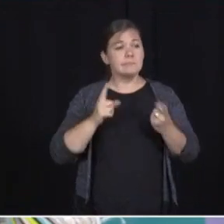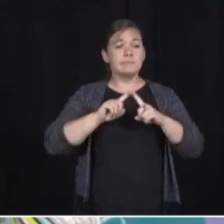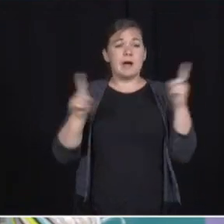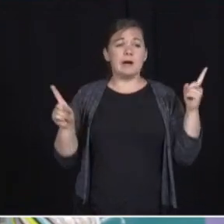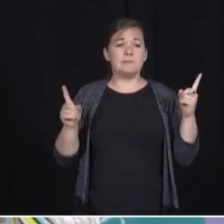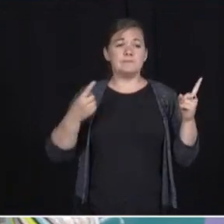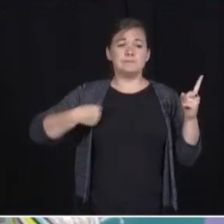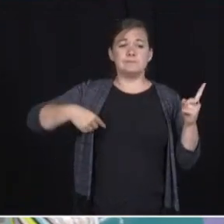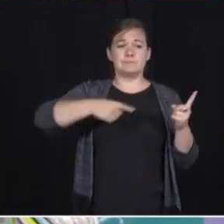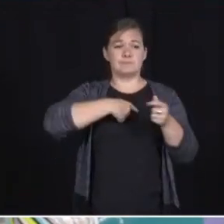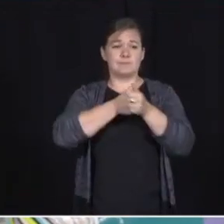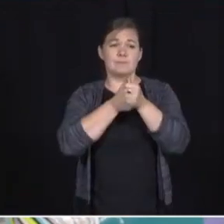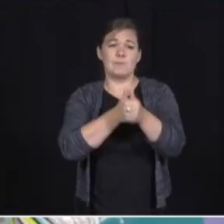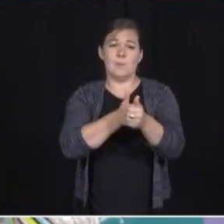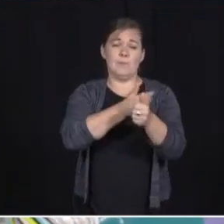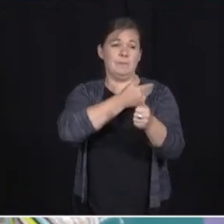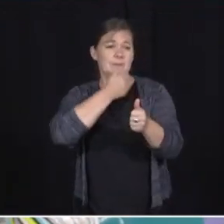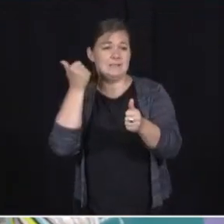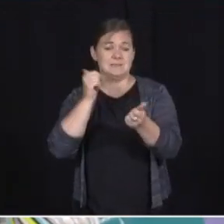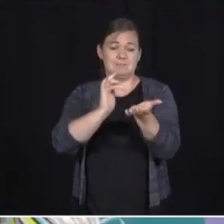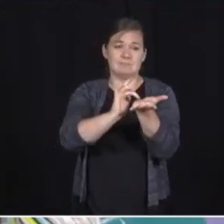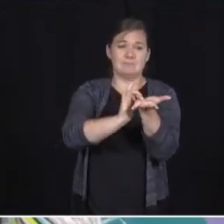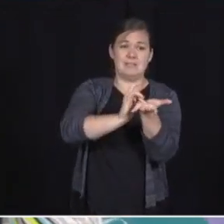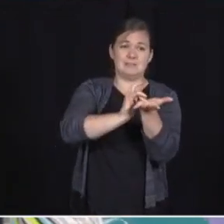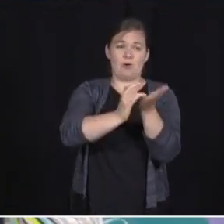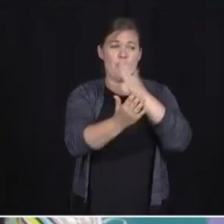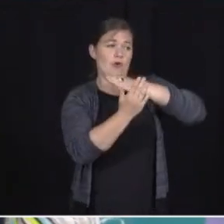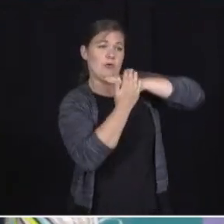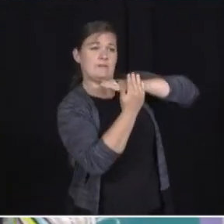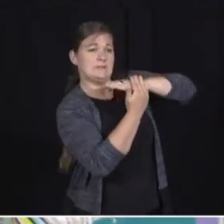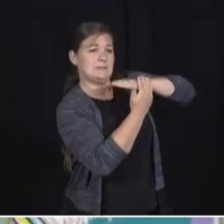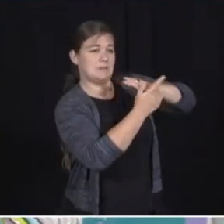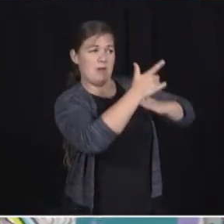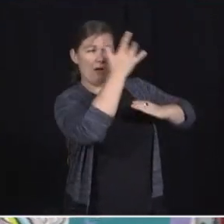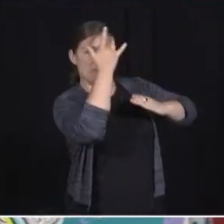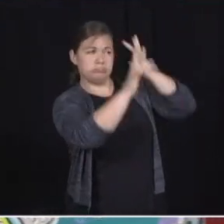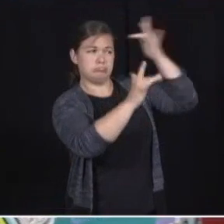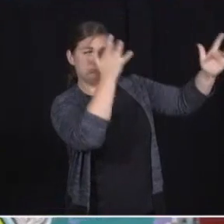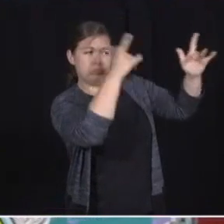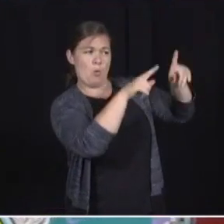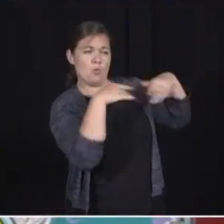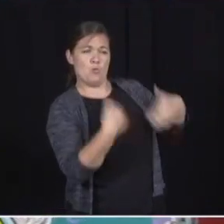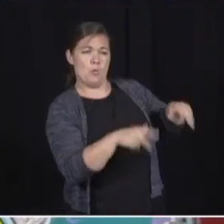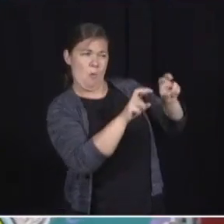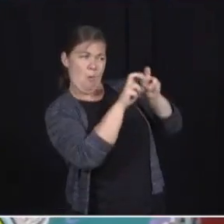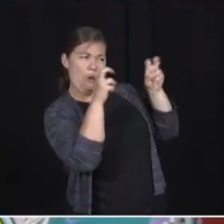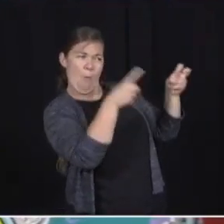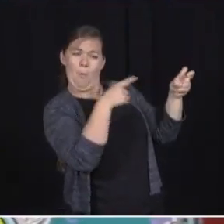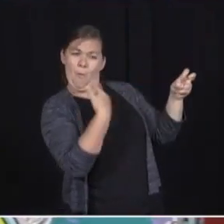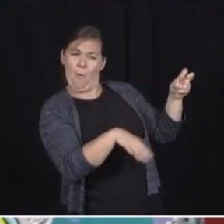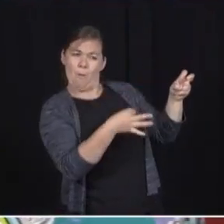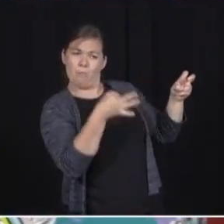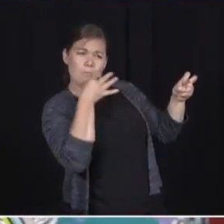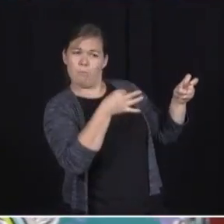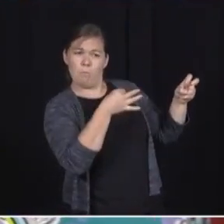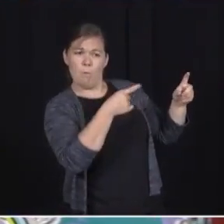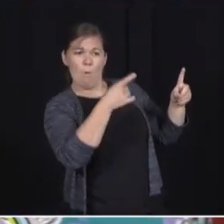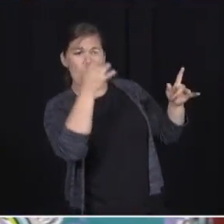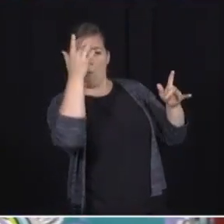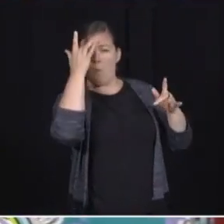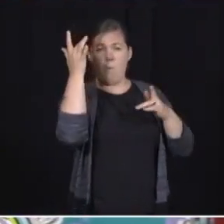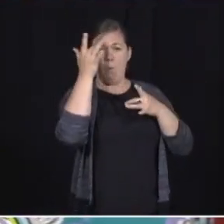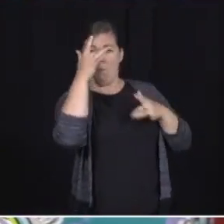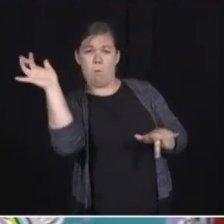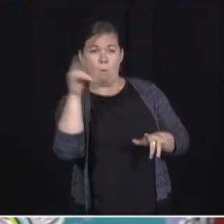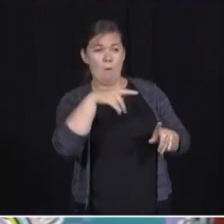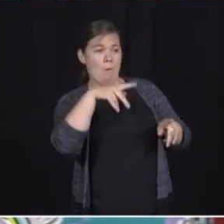we could ever get from some of the smartest minds in the country? Yes, we did. And talking about one of the smartest medical minds in the country, I'm going to hand this